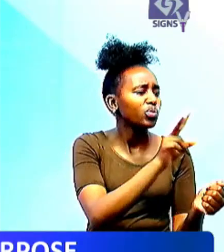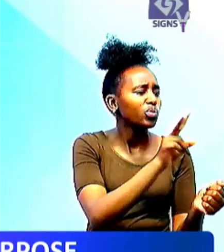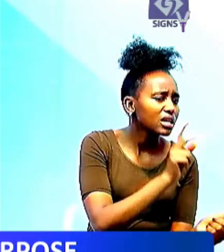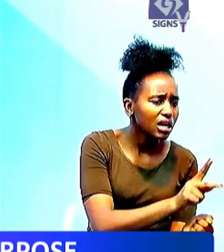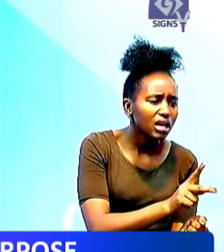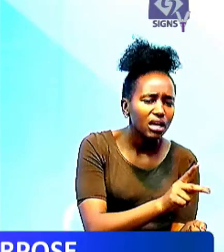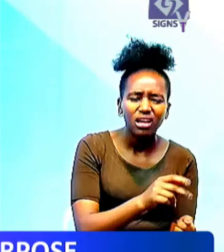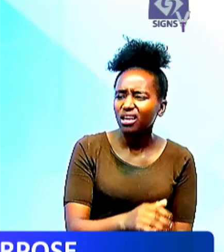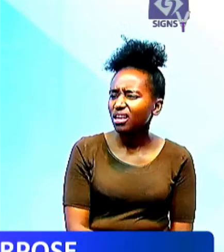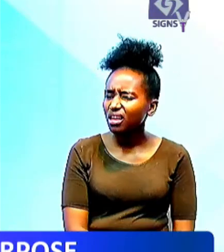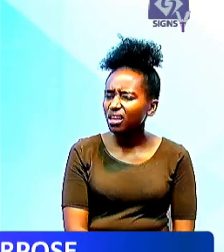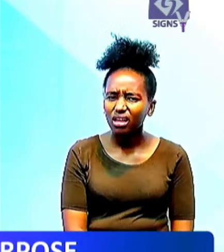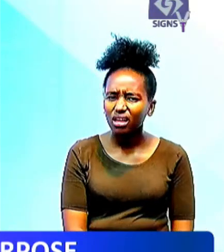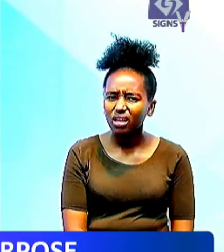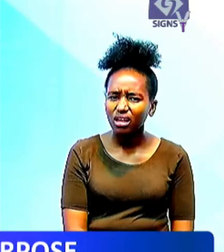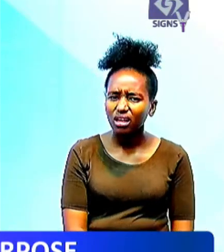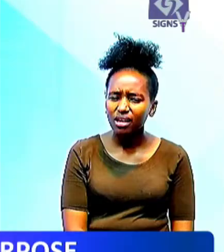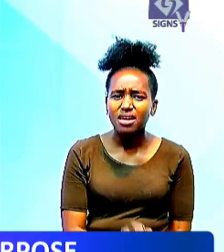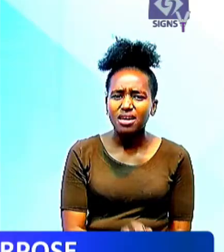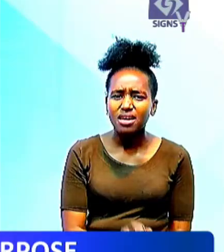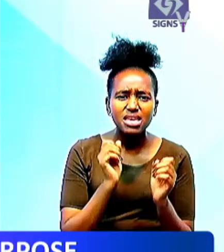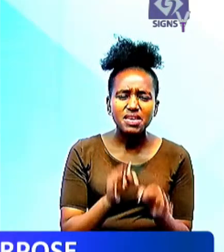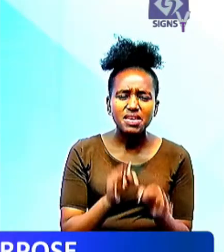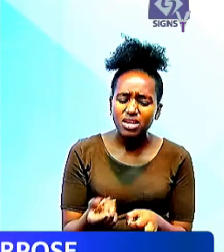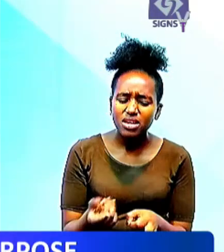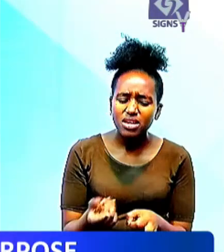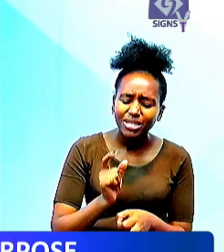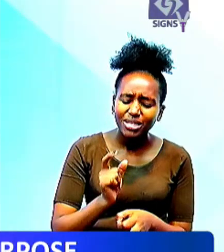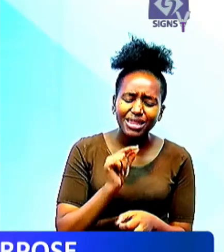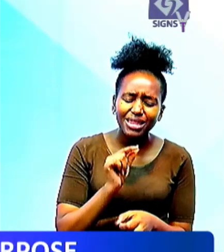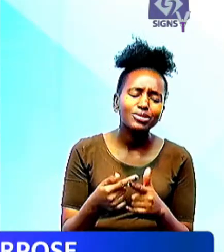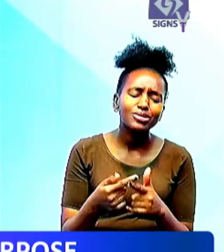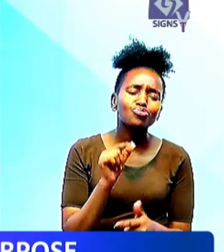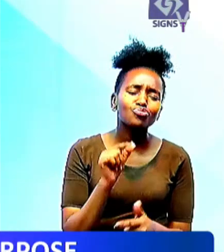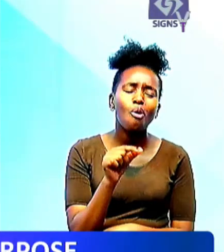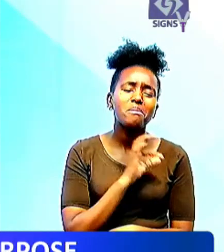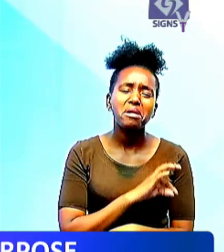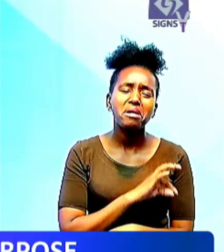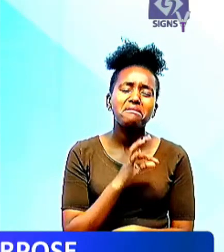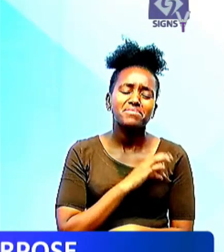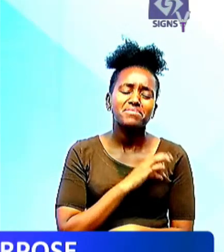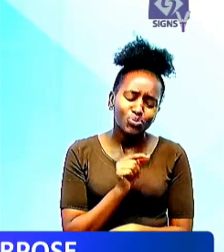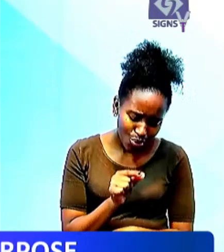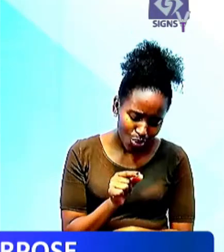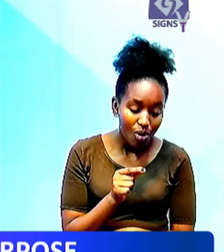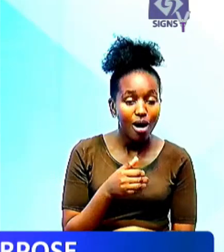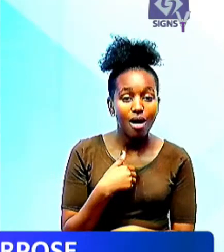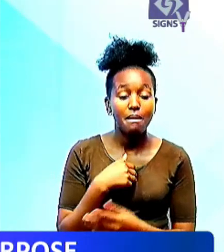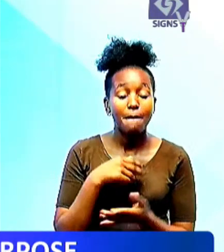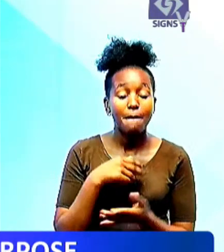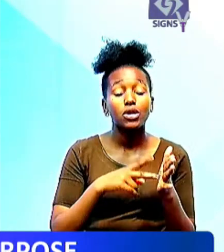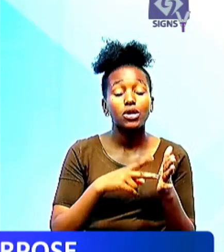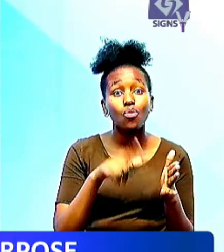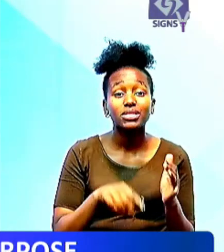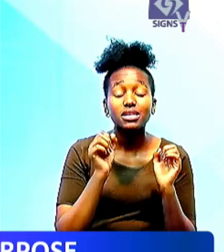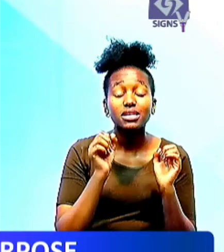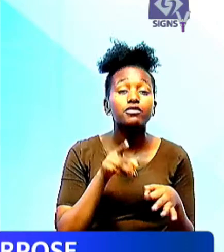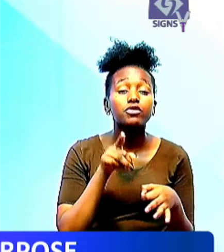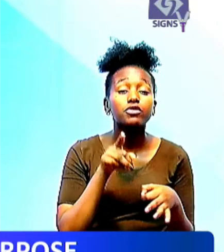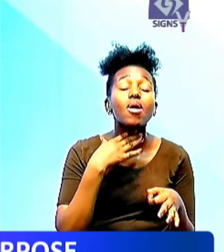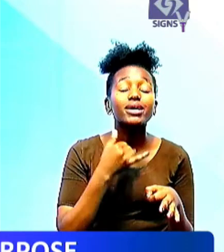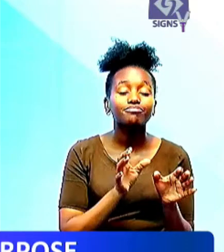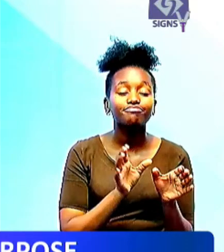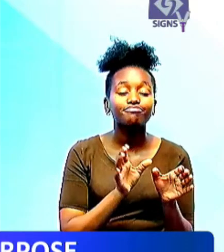In case one is increasing, you're only getting some small margin. So there's a level of diversification. And even when you're looking of having a